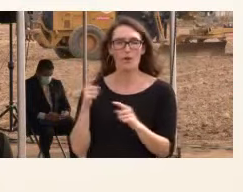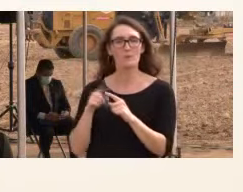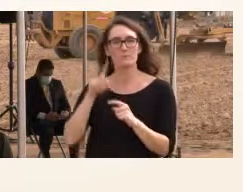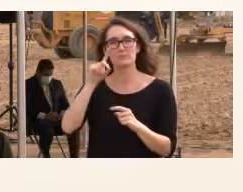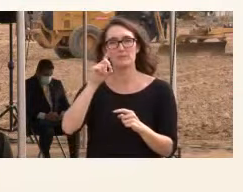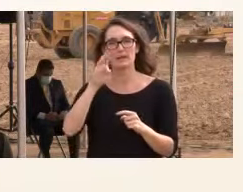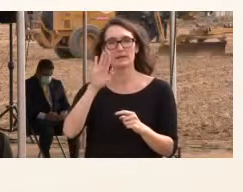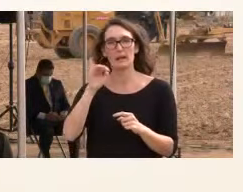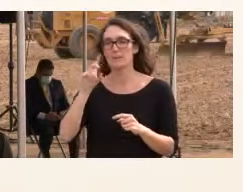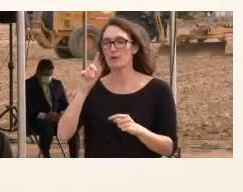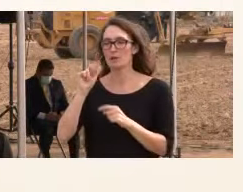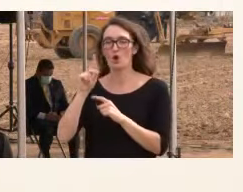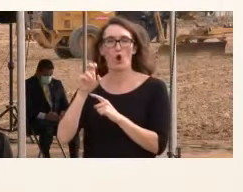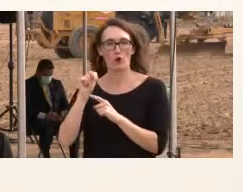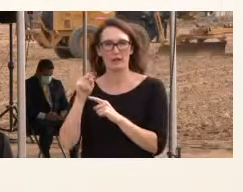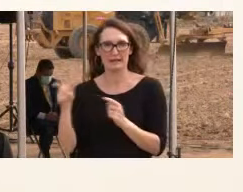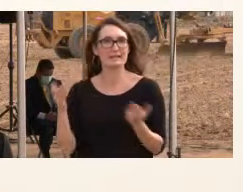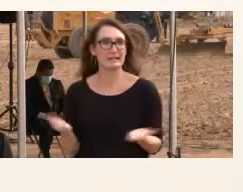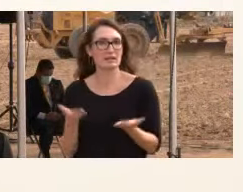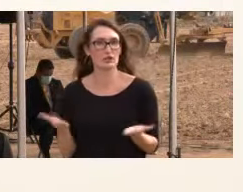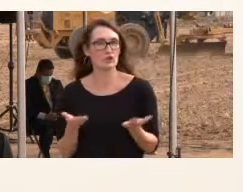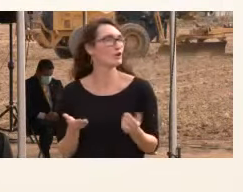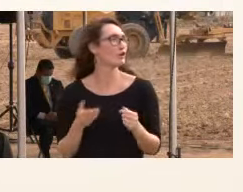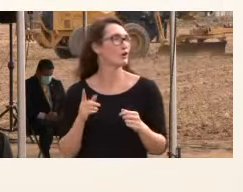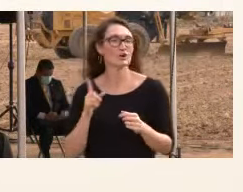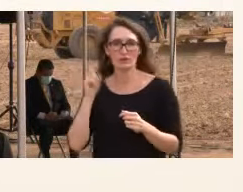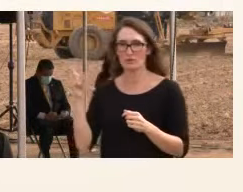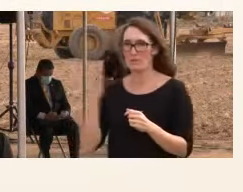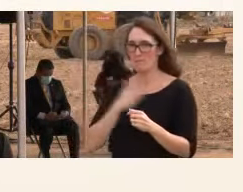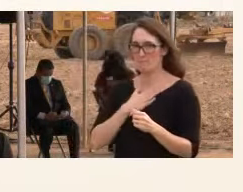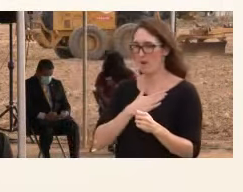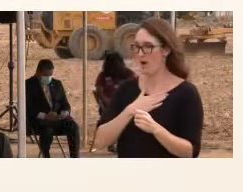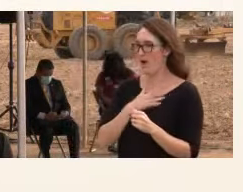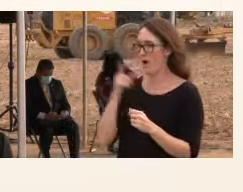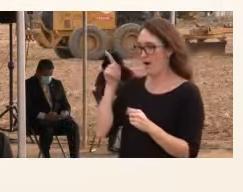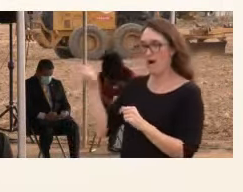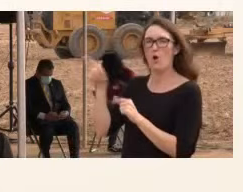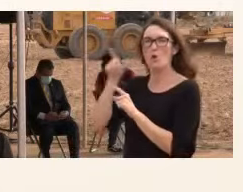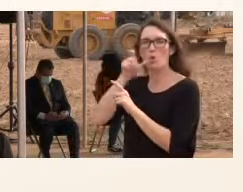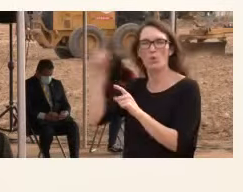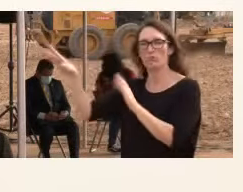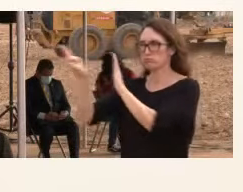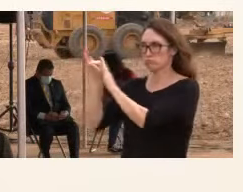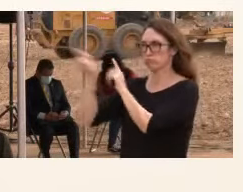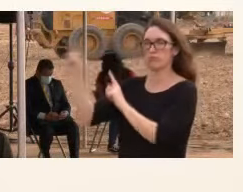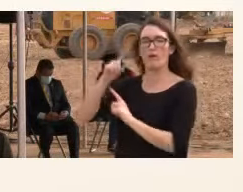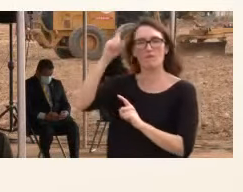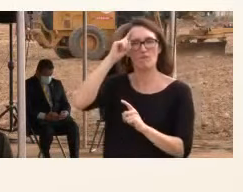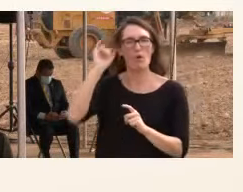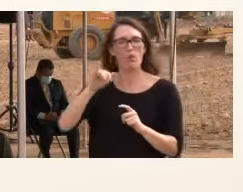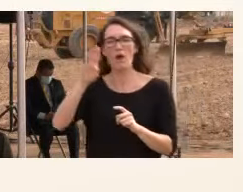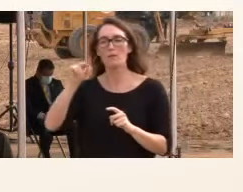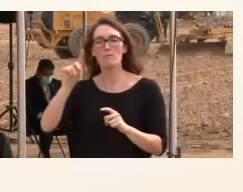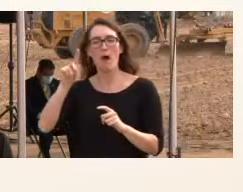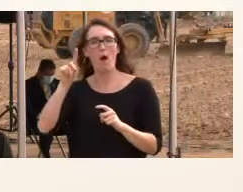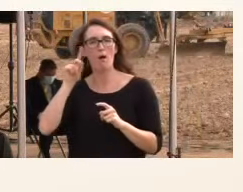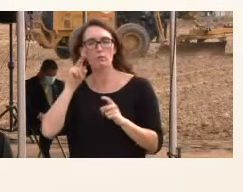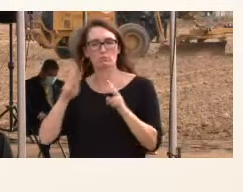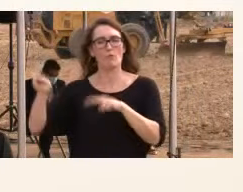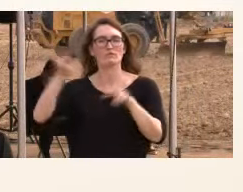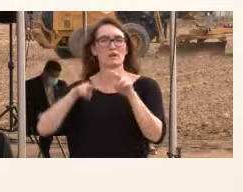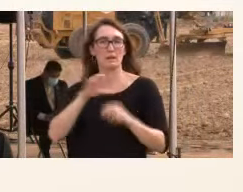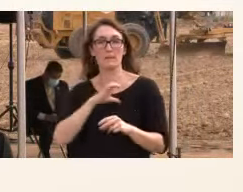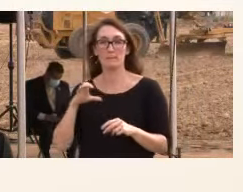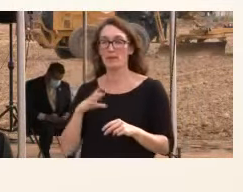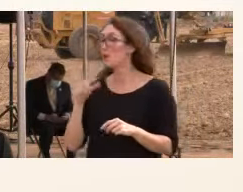Debbie Darden, and I know she's here. And she's my appointee on the Bond Oversight Committee. And she's been committed to this. And